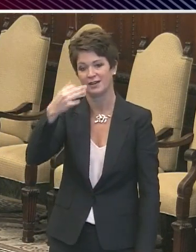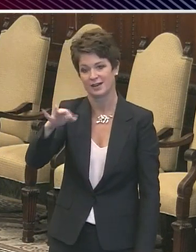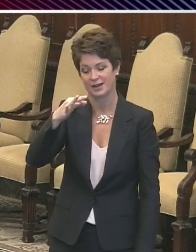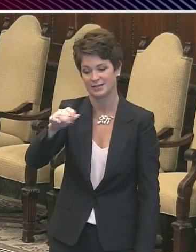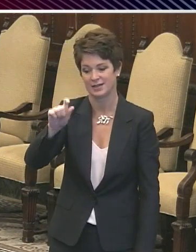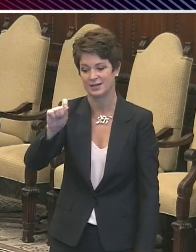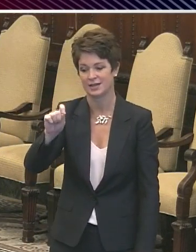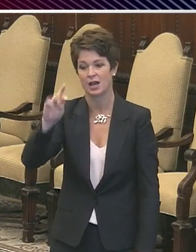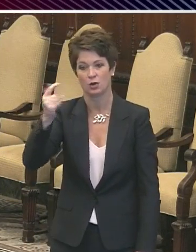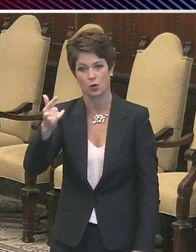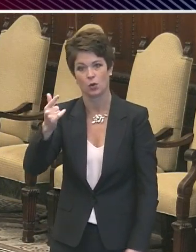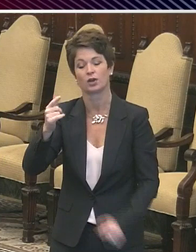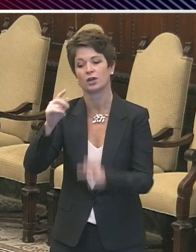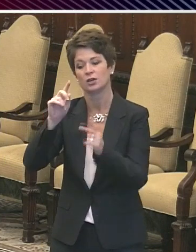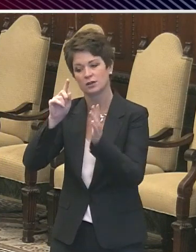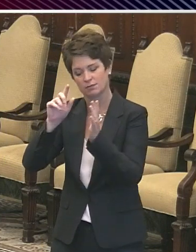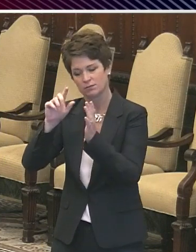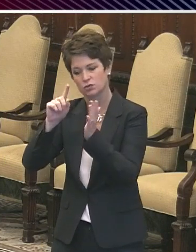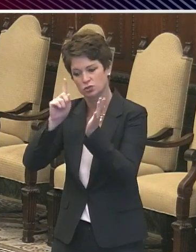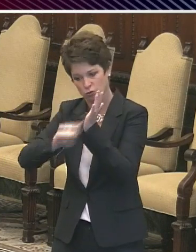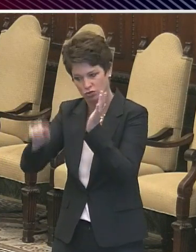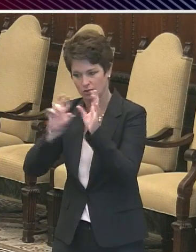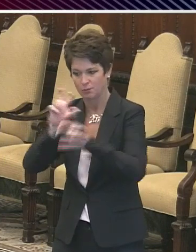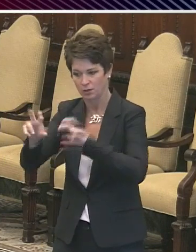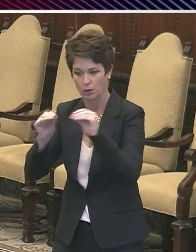phlcovid19fund.org to learn more. That's